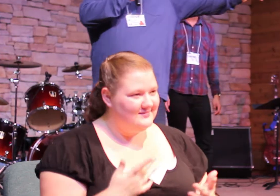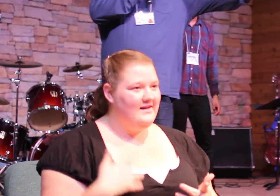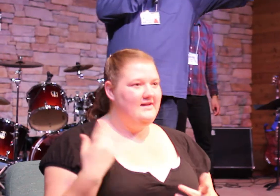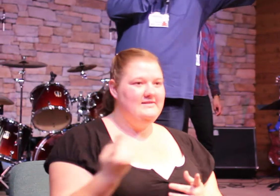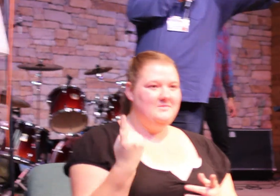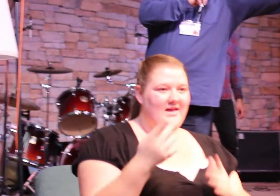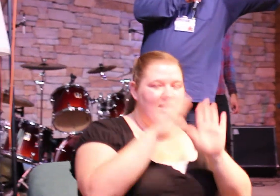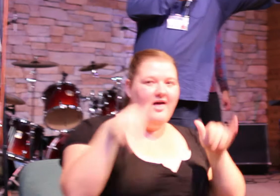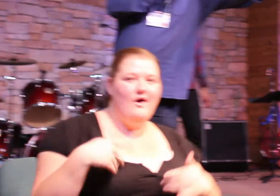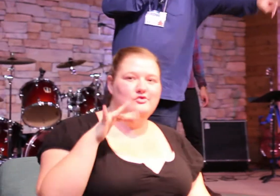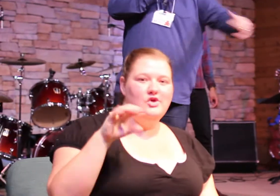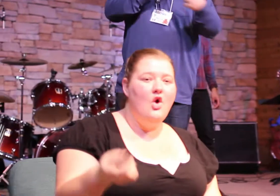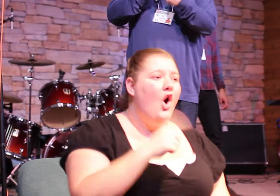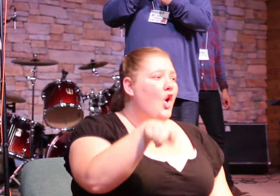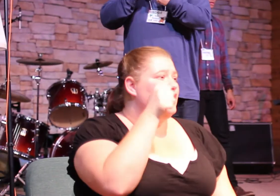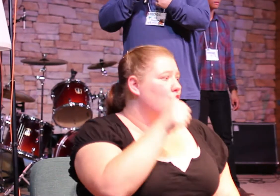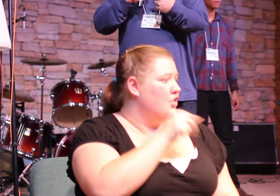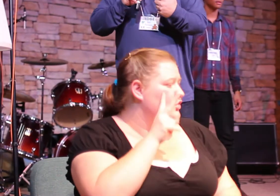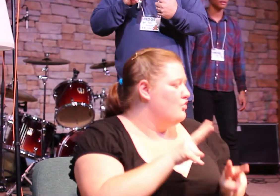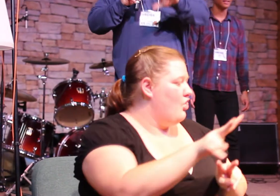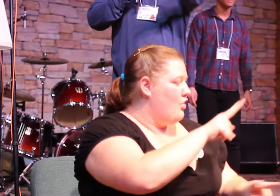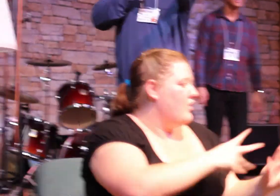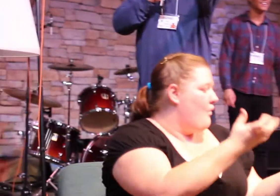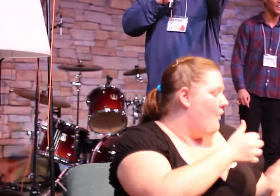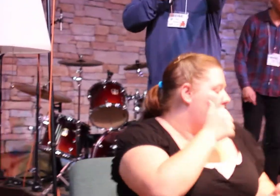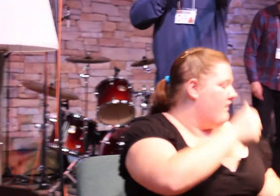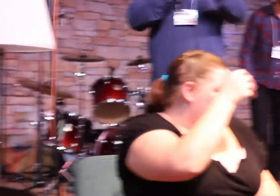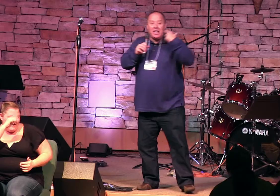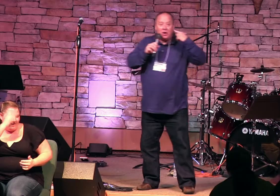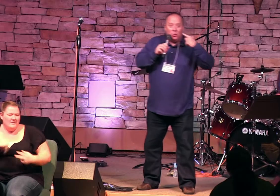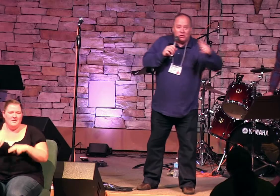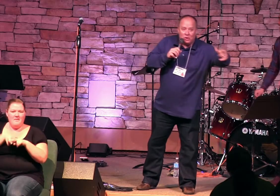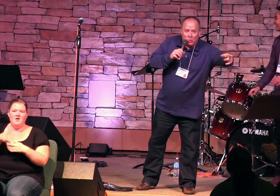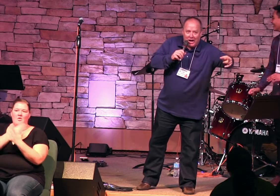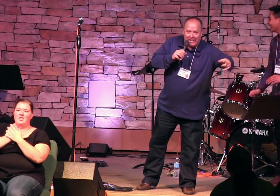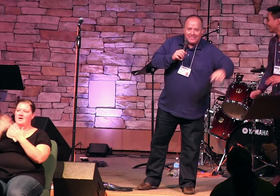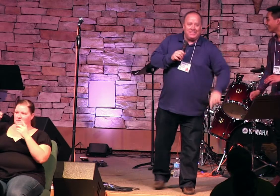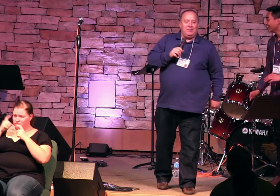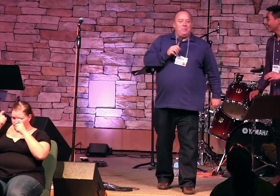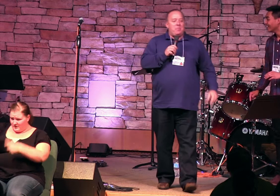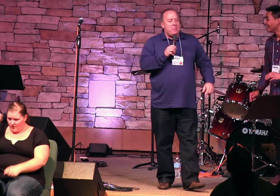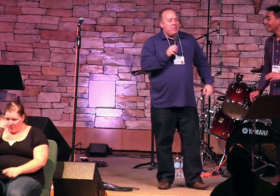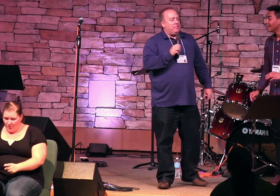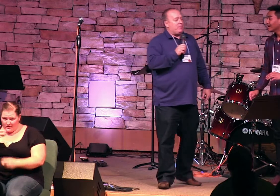and for all you girls who are looking for guys sit back and relax i got a word to the wise